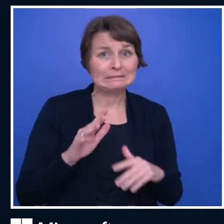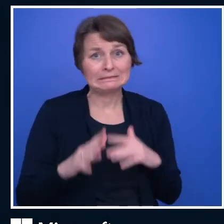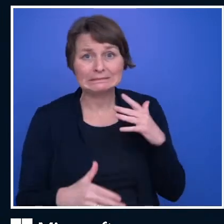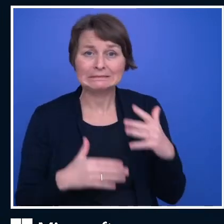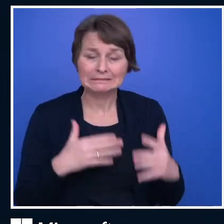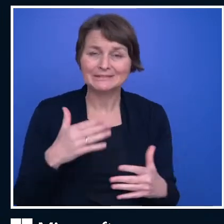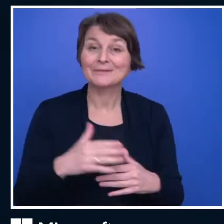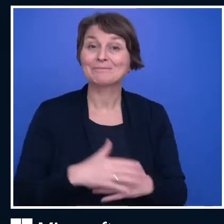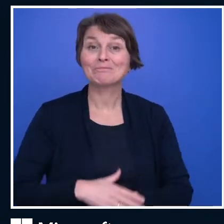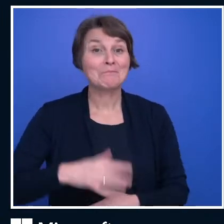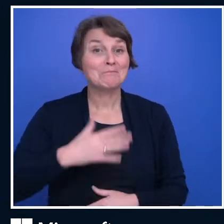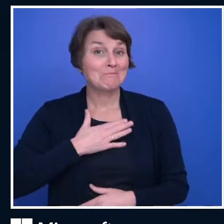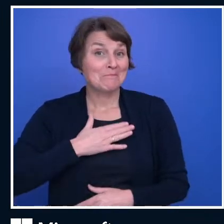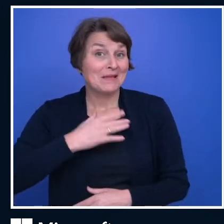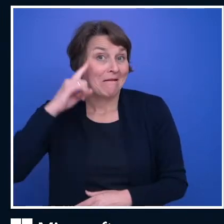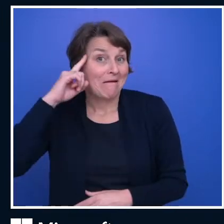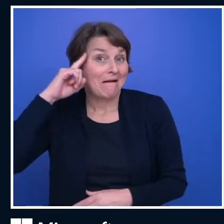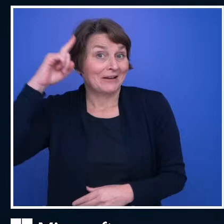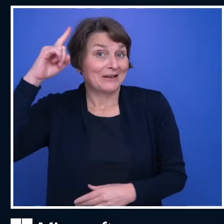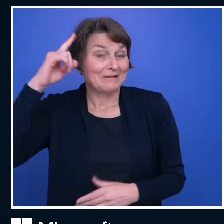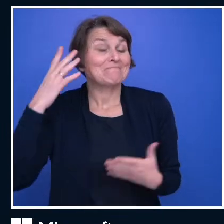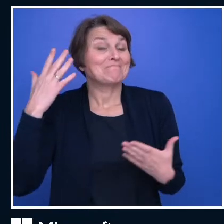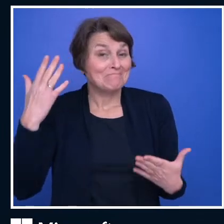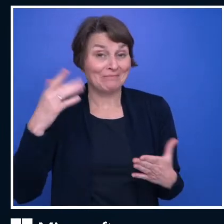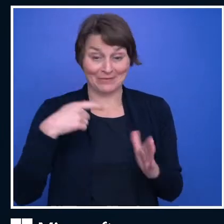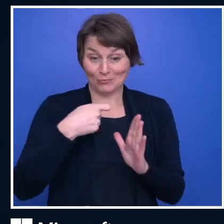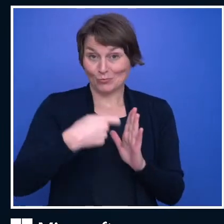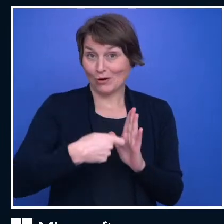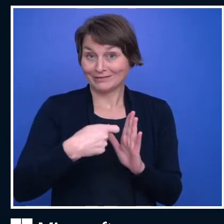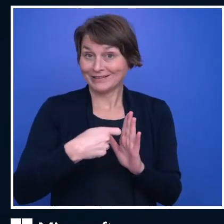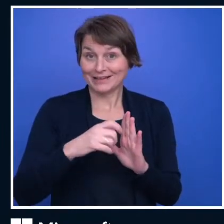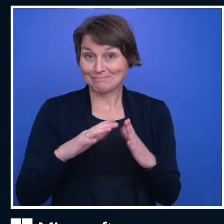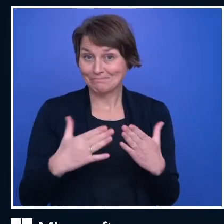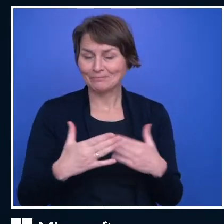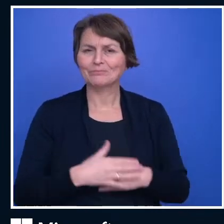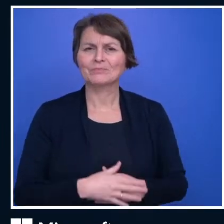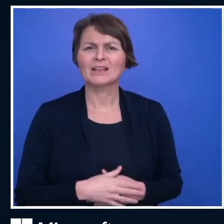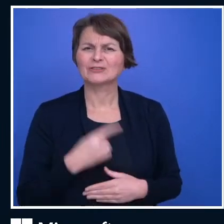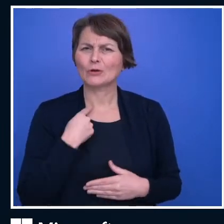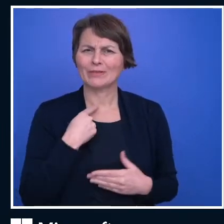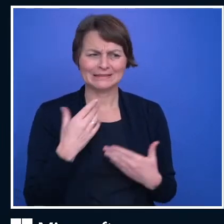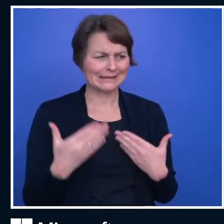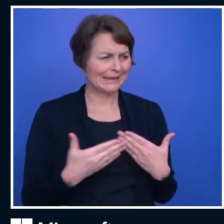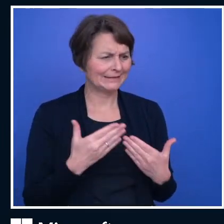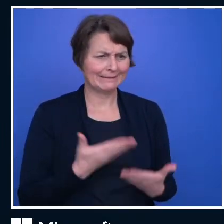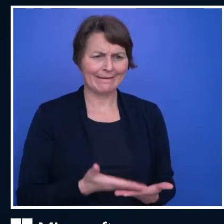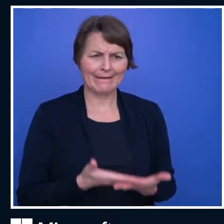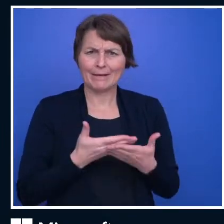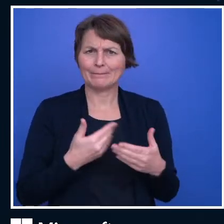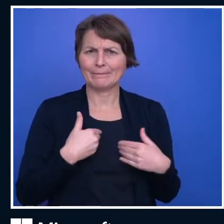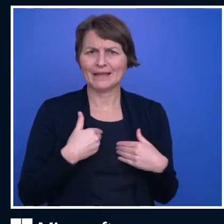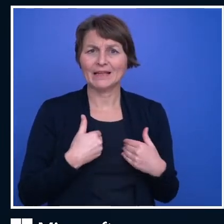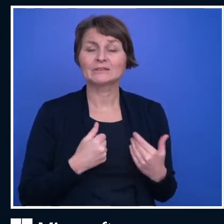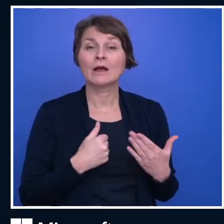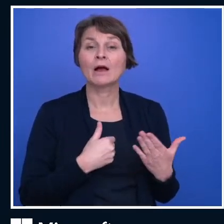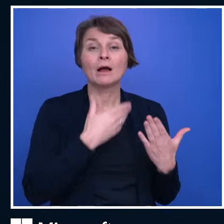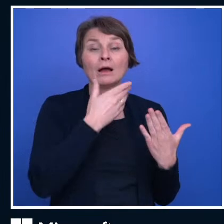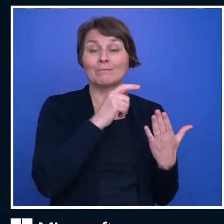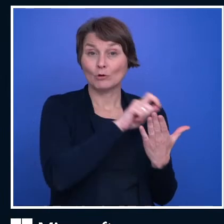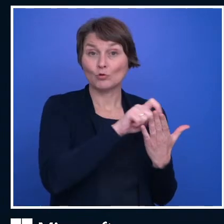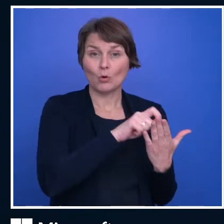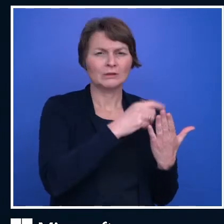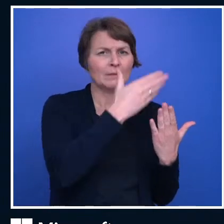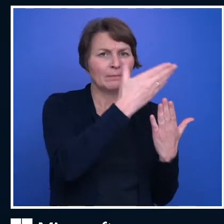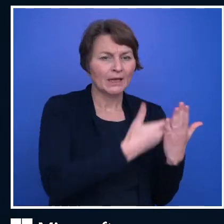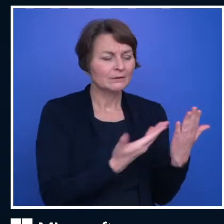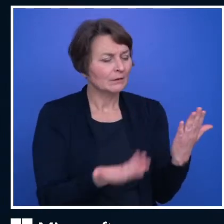idea when I first started out this project was, why can't I make this easier for me? Why do I have to read every single page of every single paragraph? And